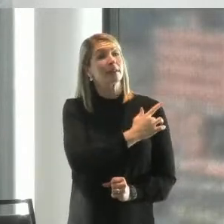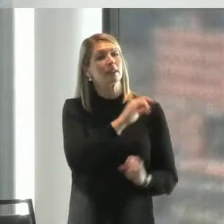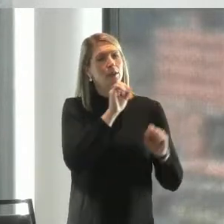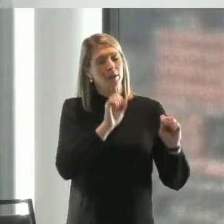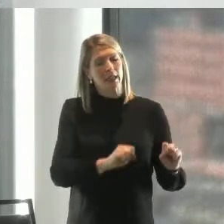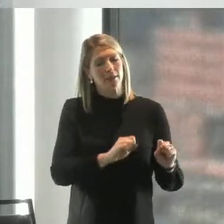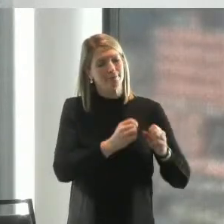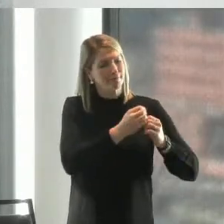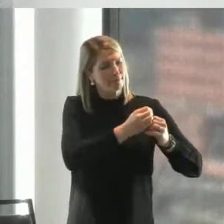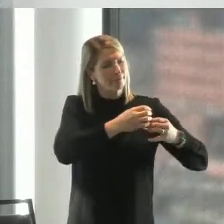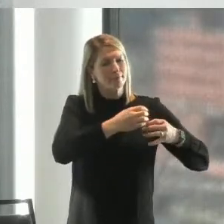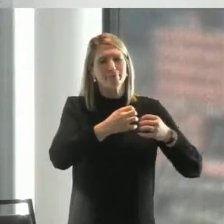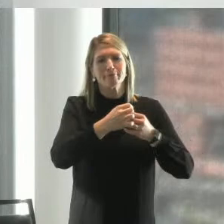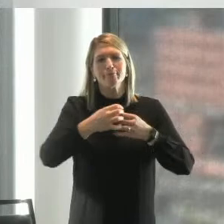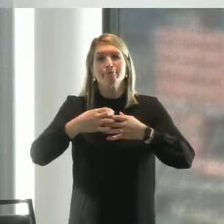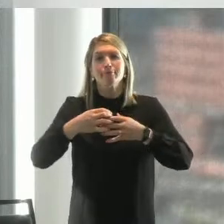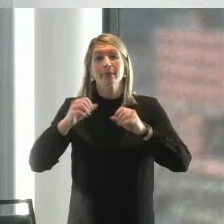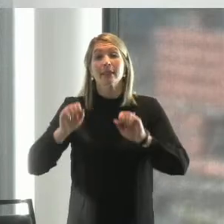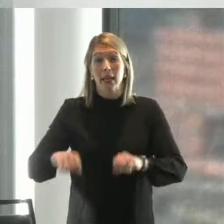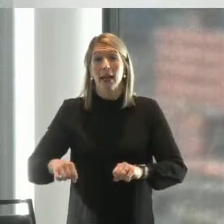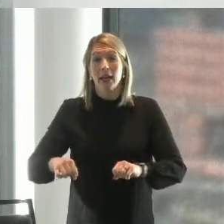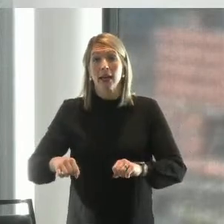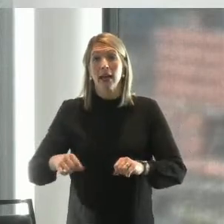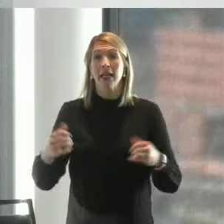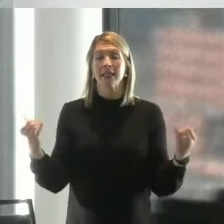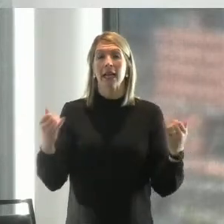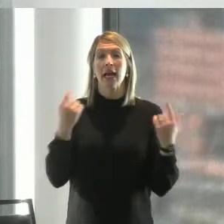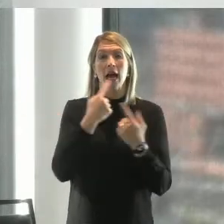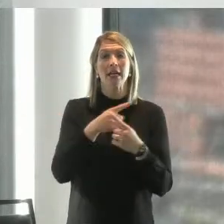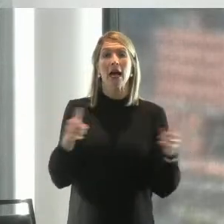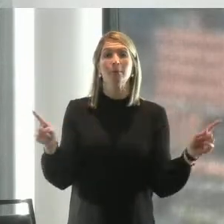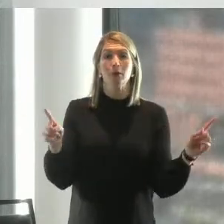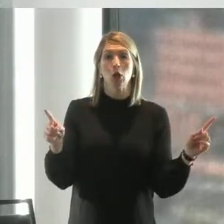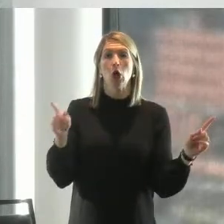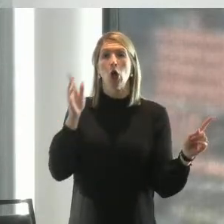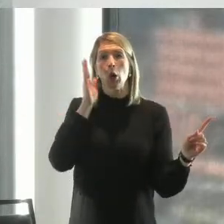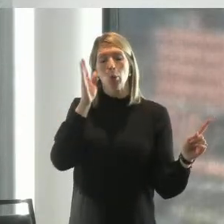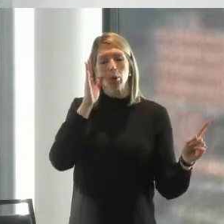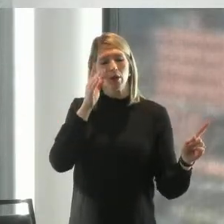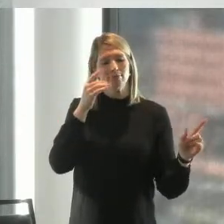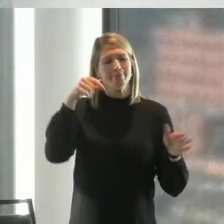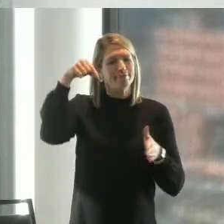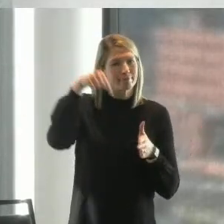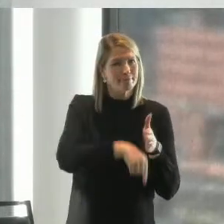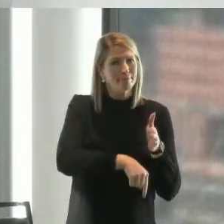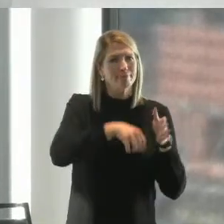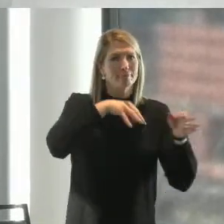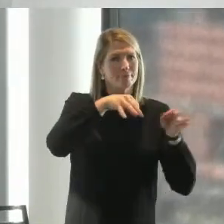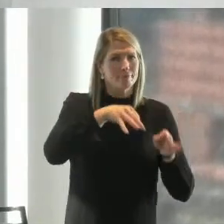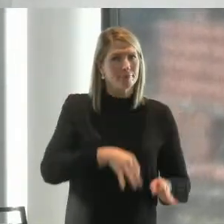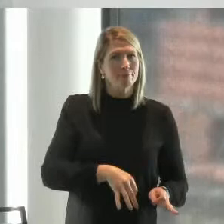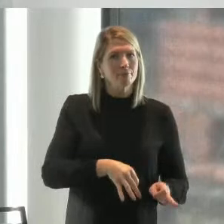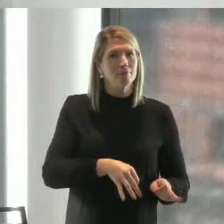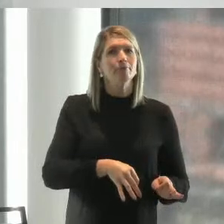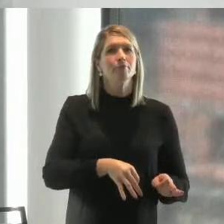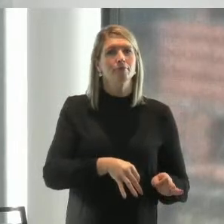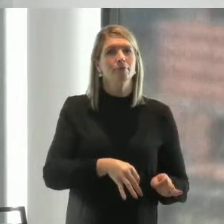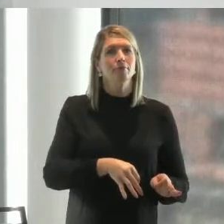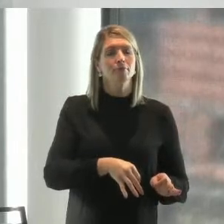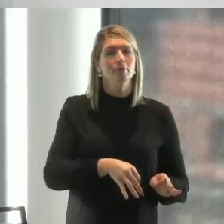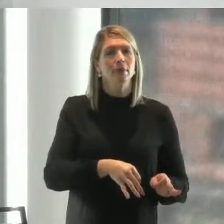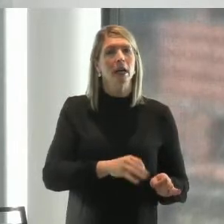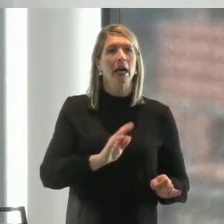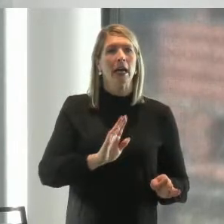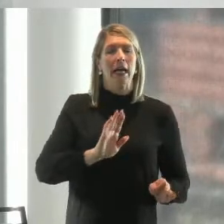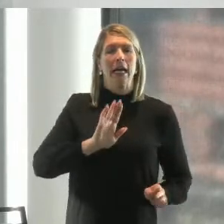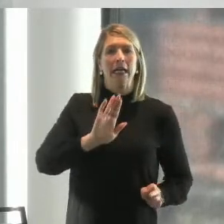announcement, which will be led off by our Premier, which I'll be able to give further details to, is